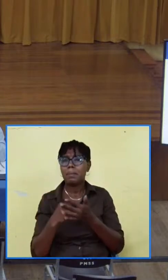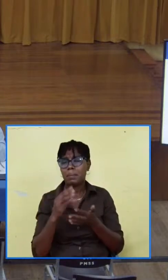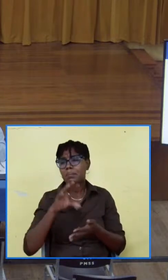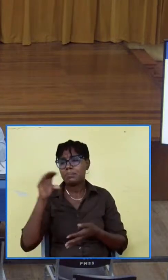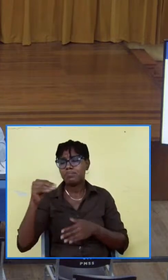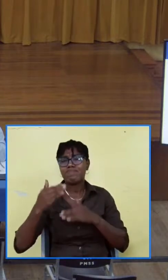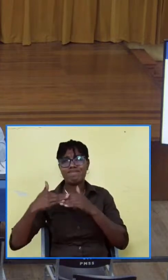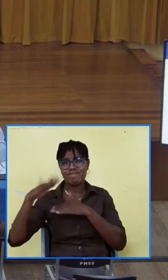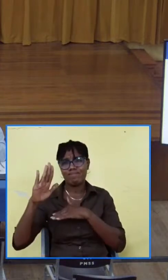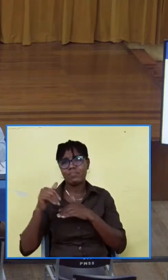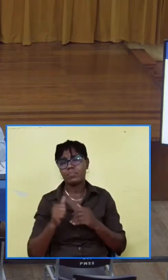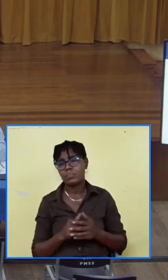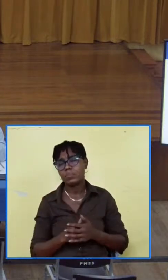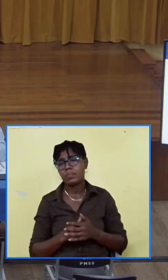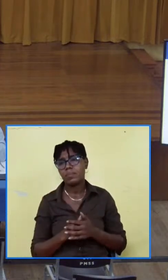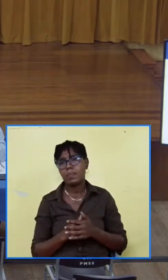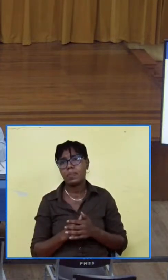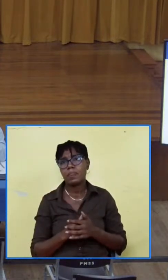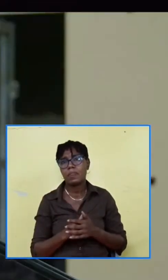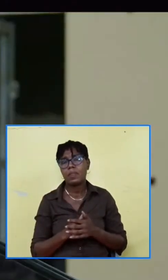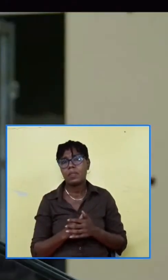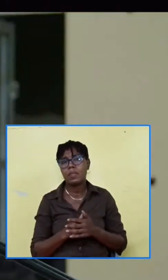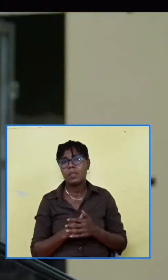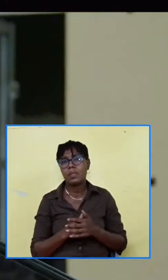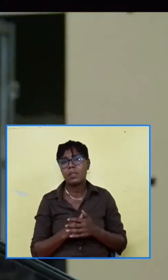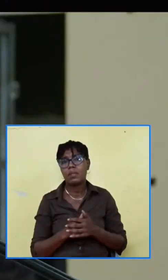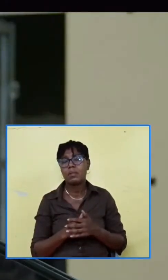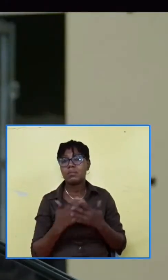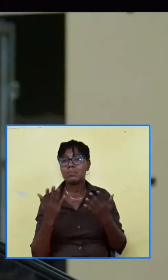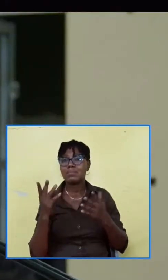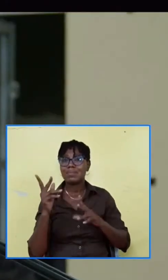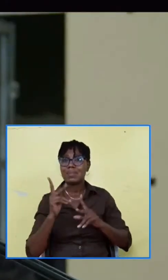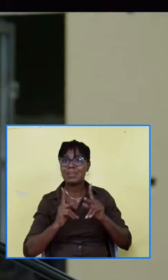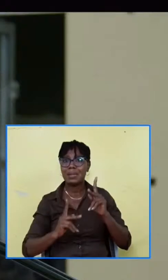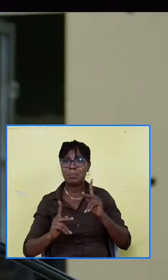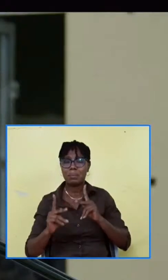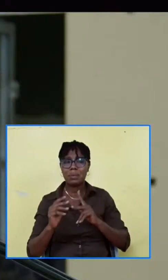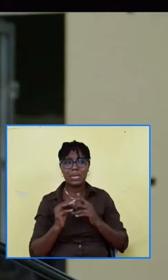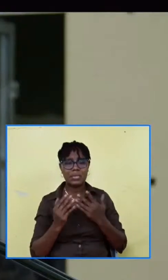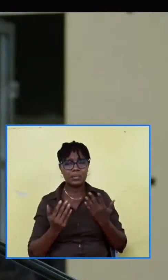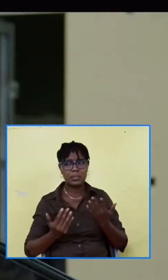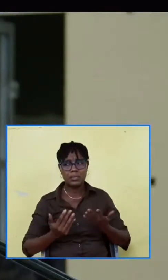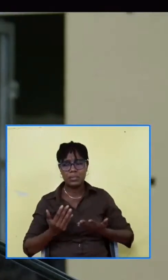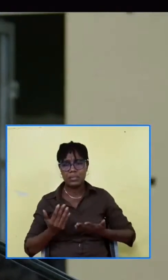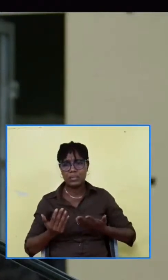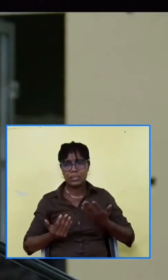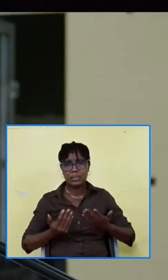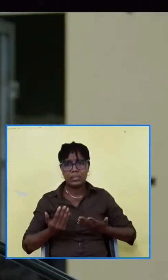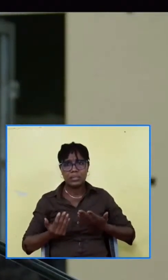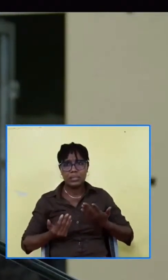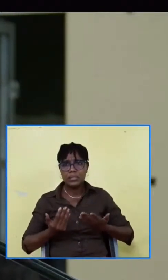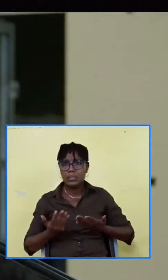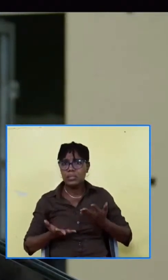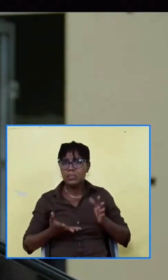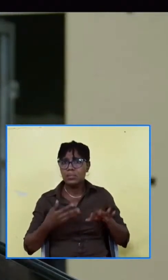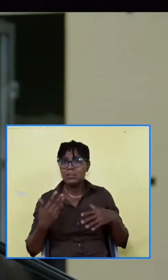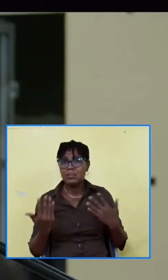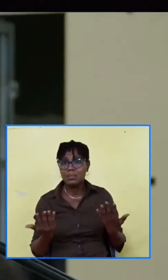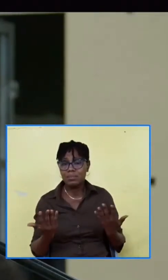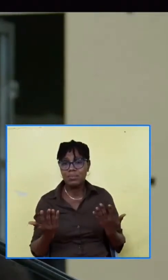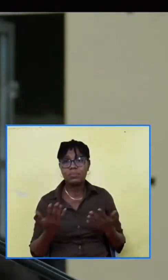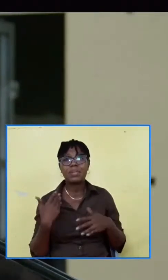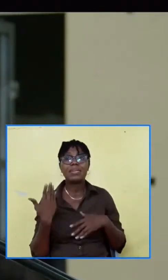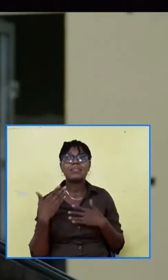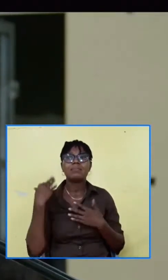significantly above. And people are very sensitive to that, and that I think one of the things going